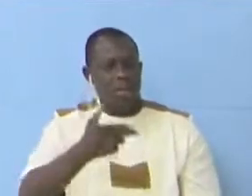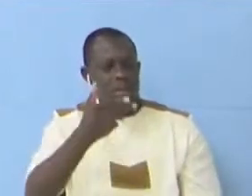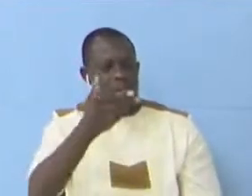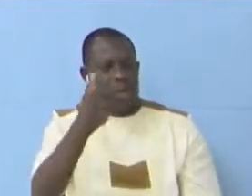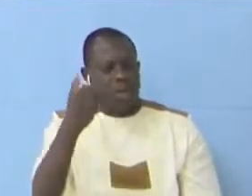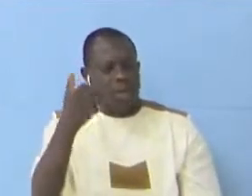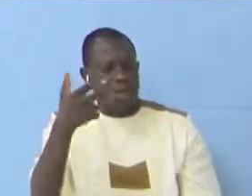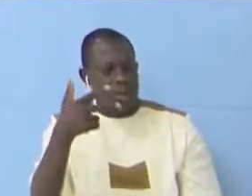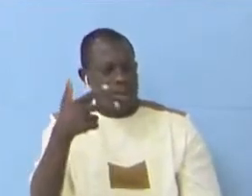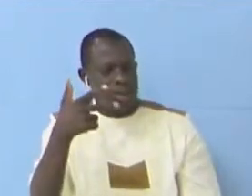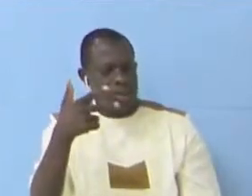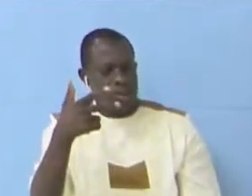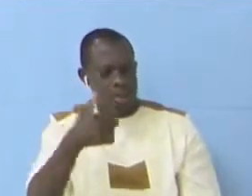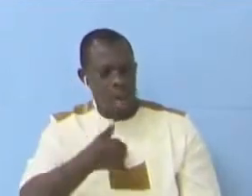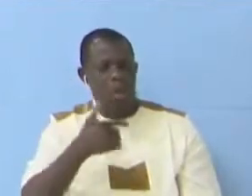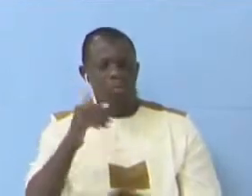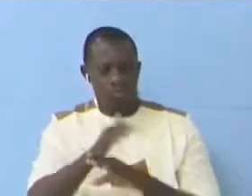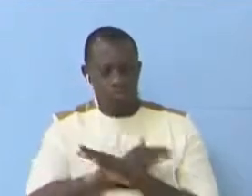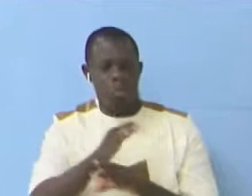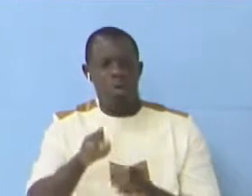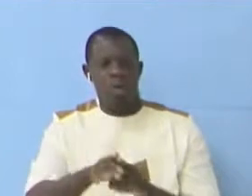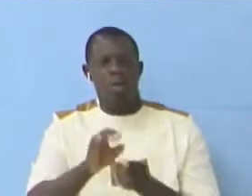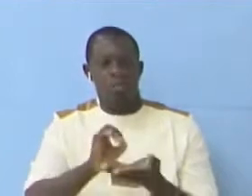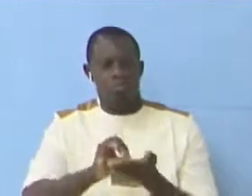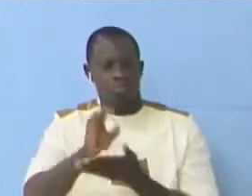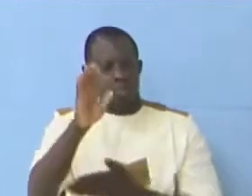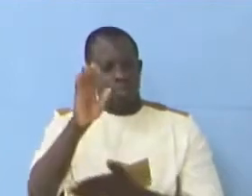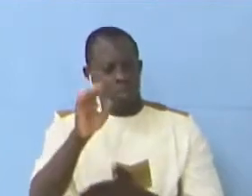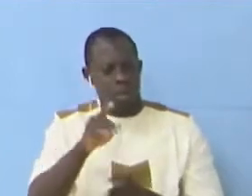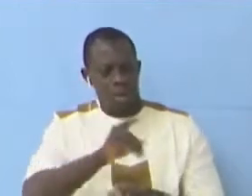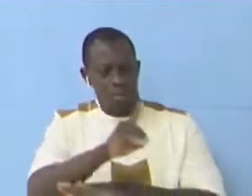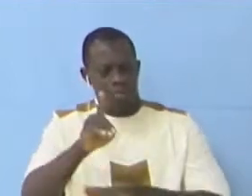1998, I was posted at the